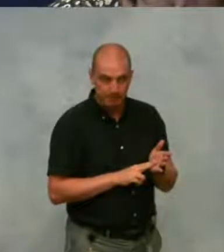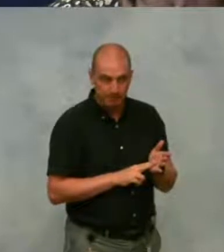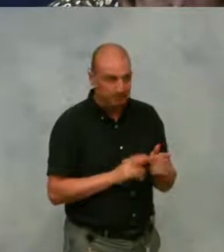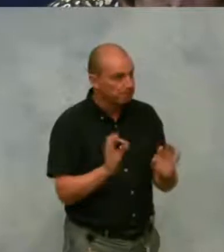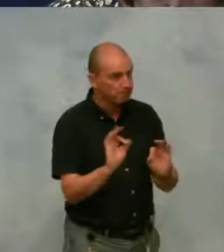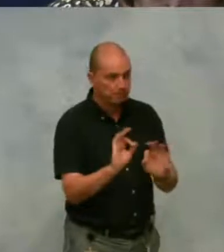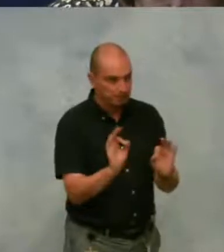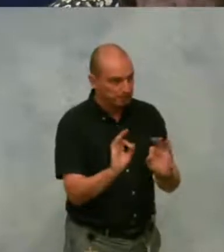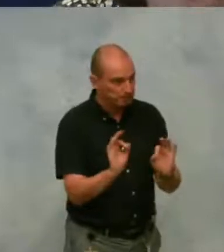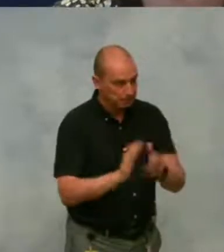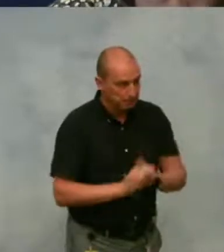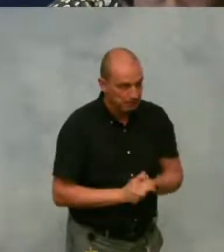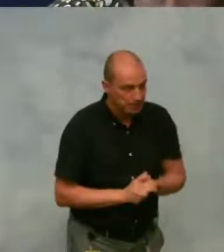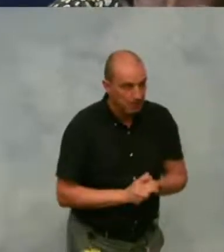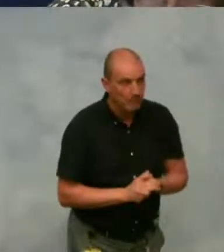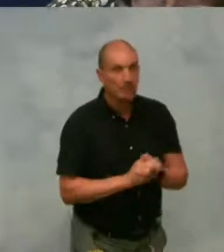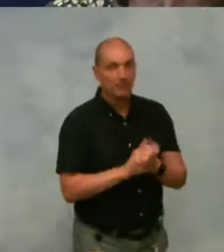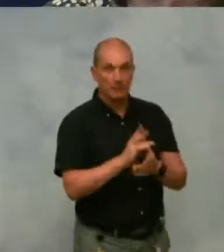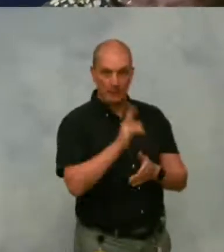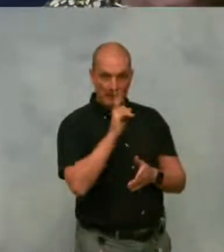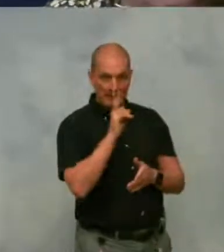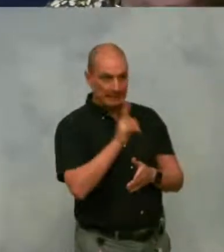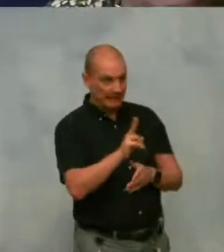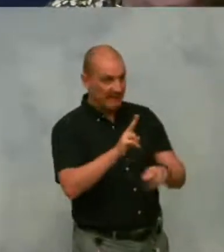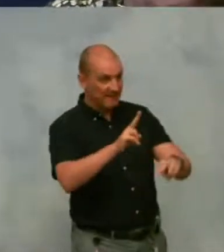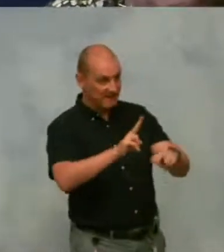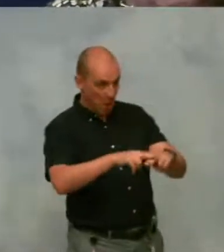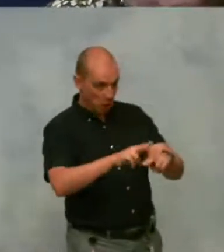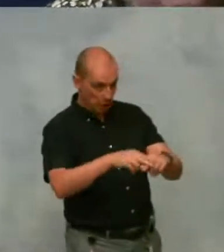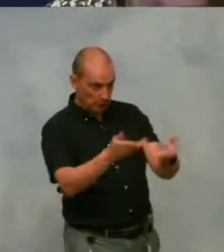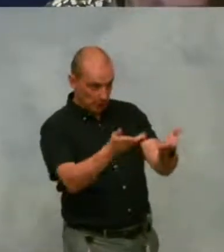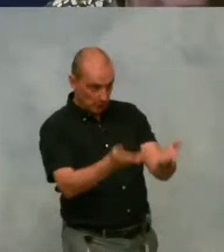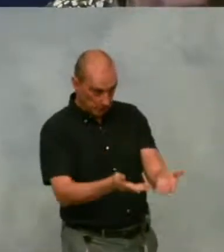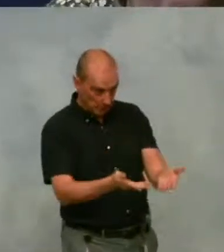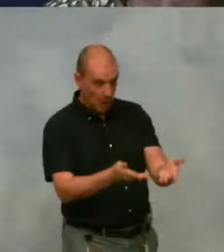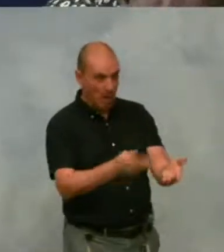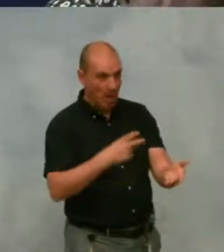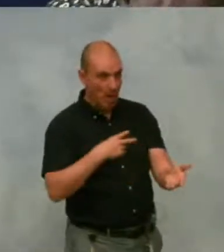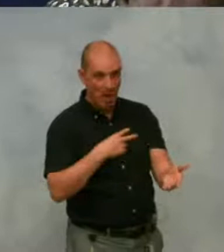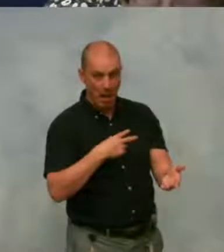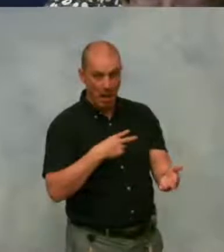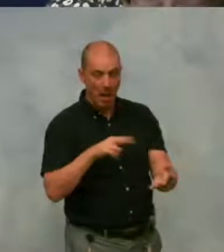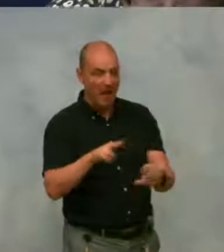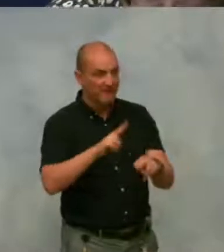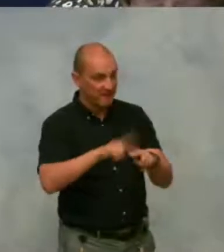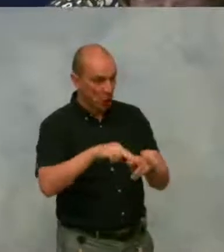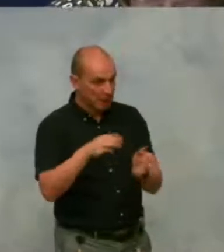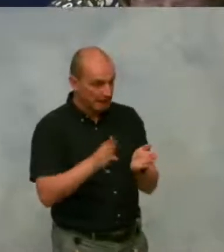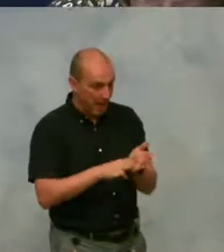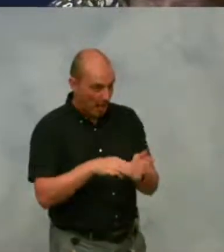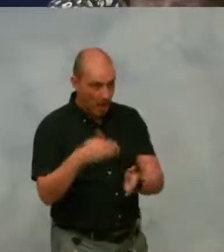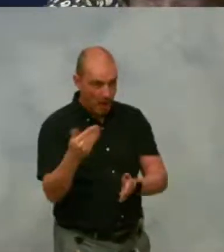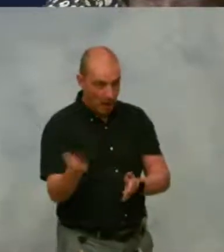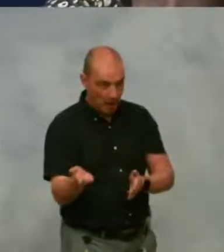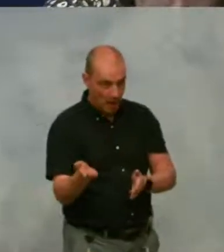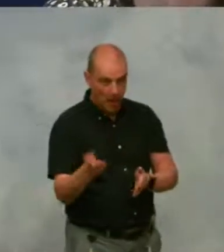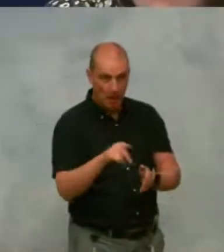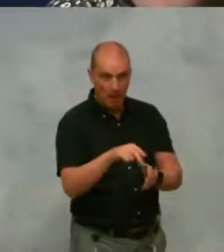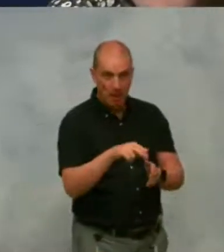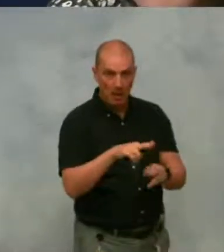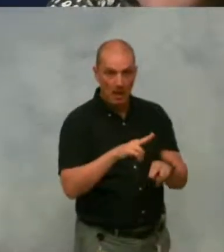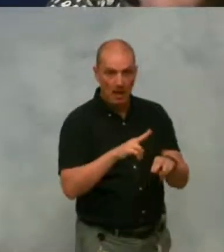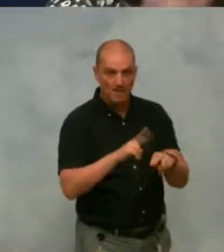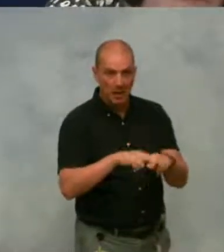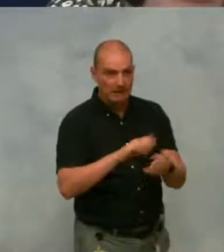No. I can see that we have Councillor Ferguson, Councillor Ferguson Miller, Councillor Handybode. Do we have